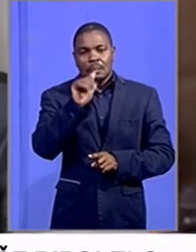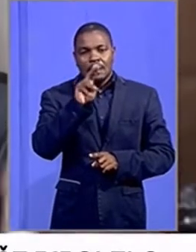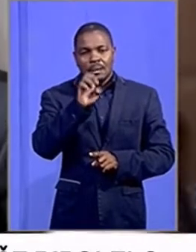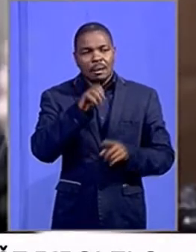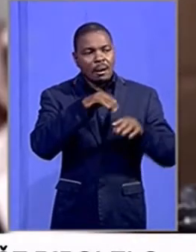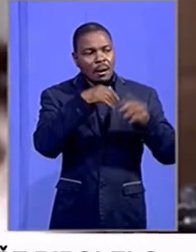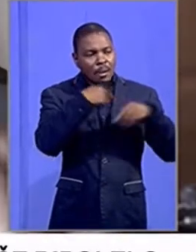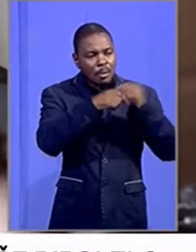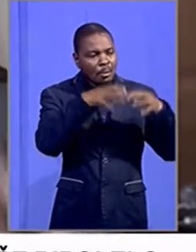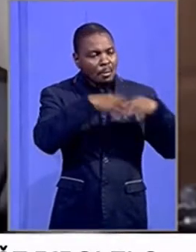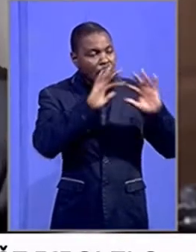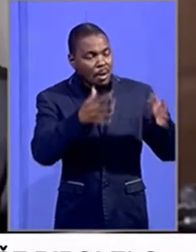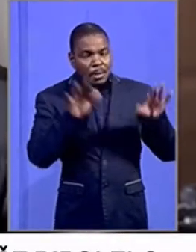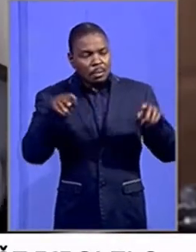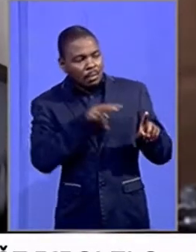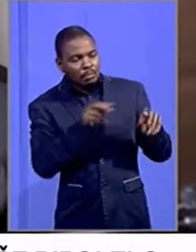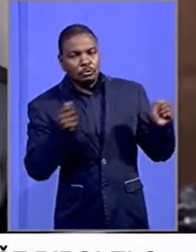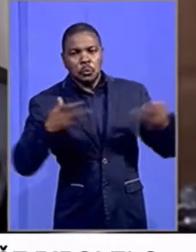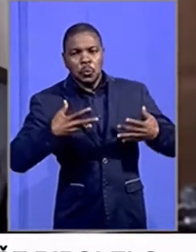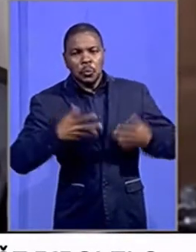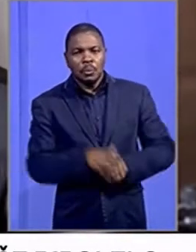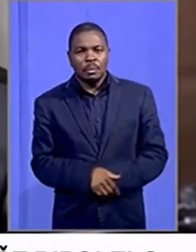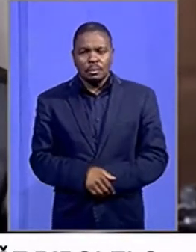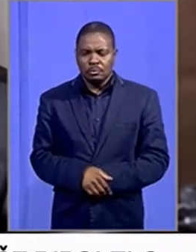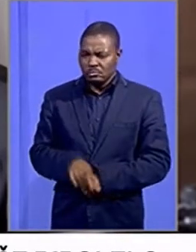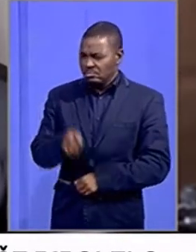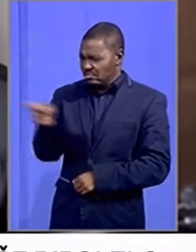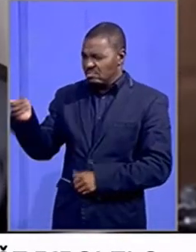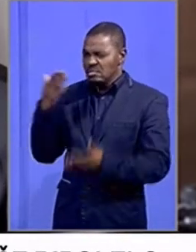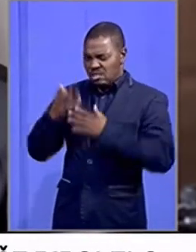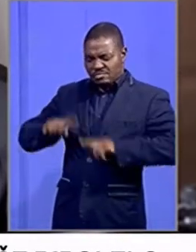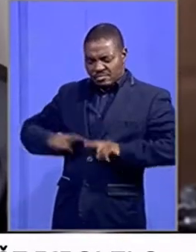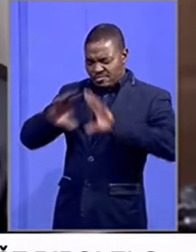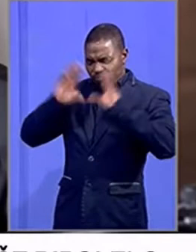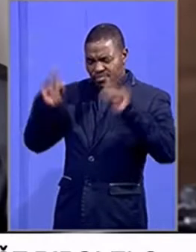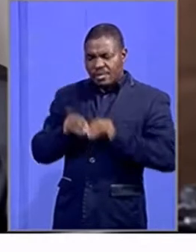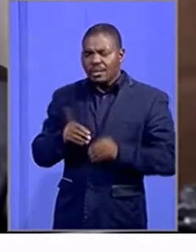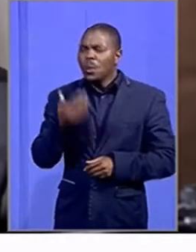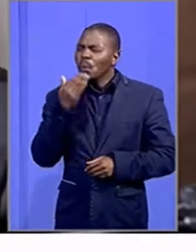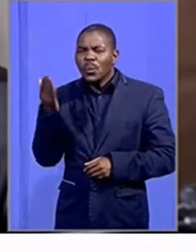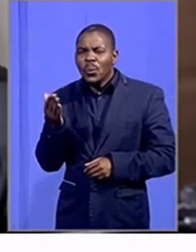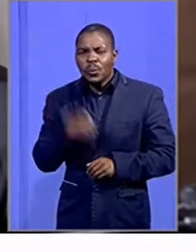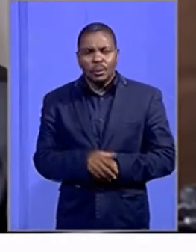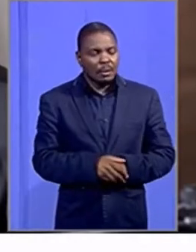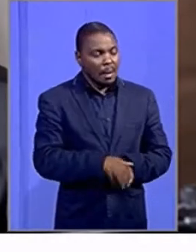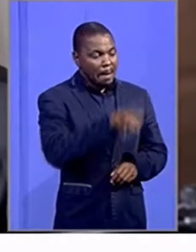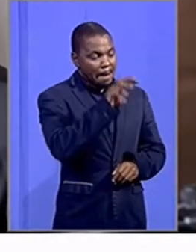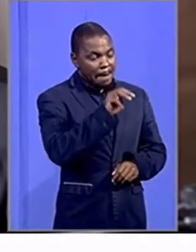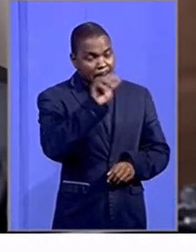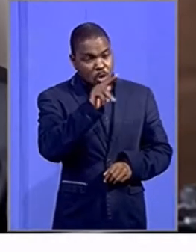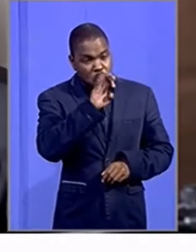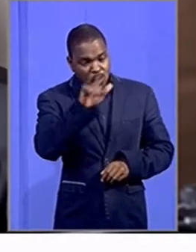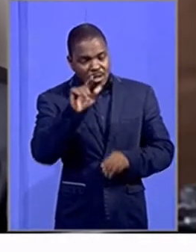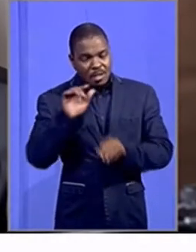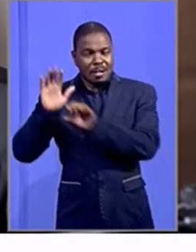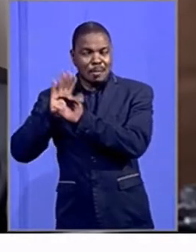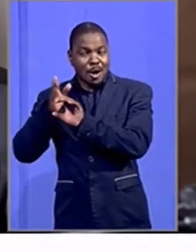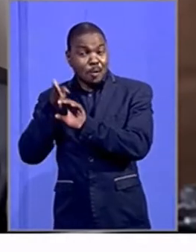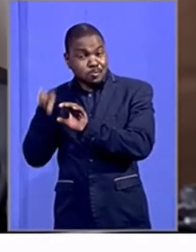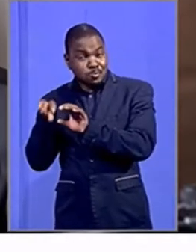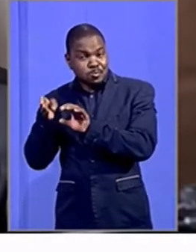sa garošitše ba bangwe matswalo. Oh yes, they can deny all they want. Oh yeah, names like who? Trevor Manuel in the background, and